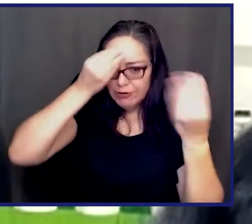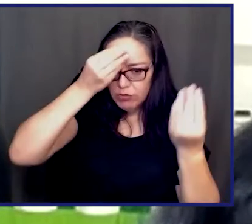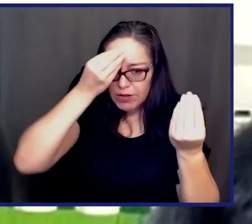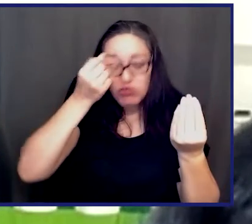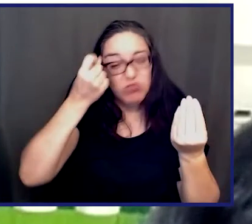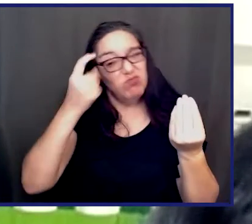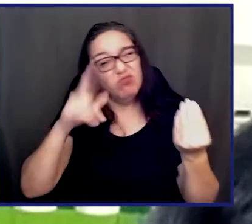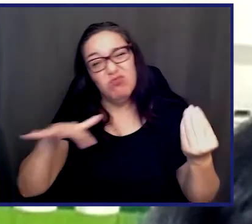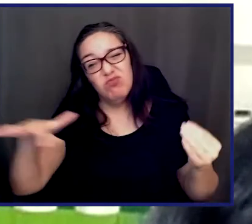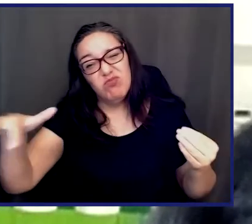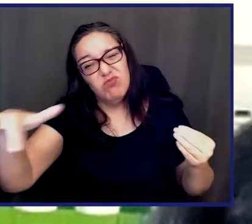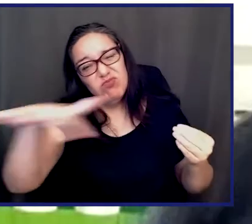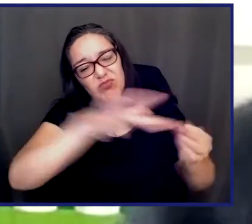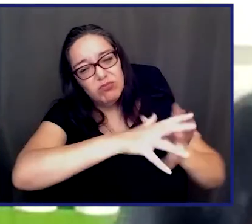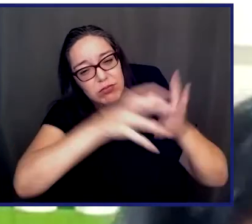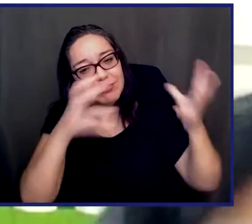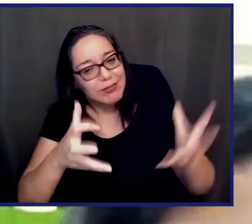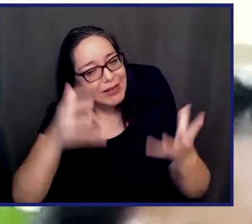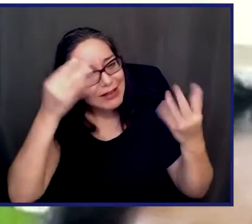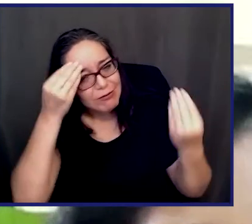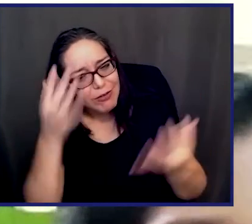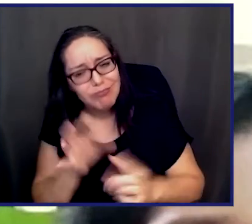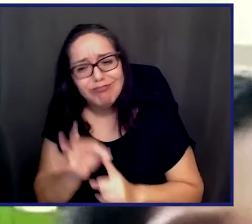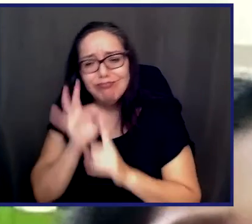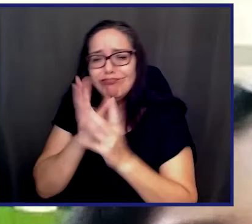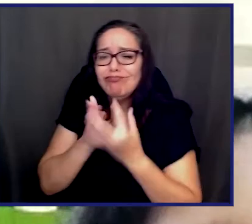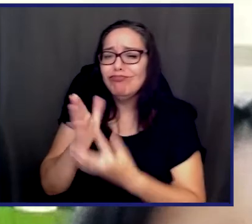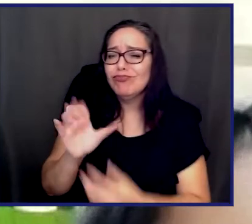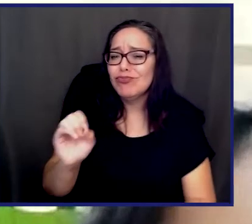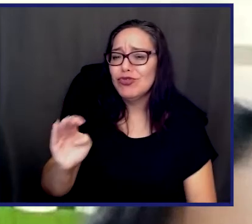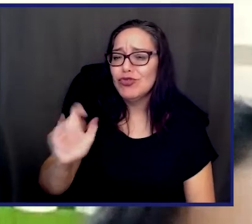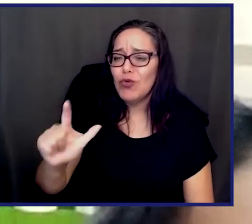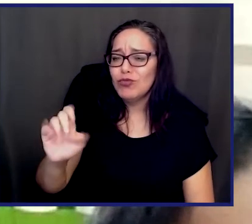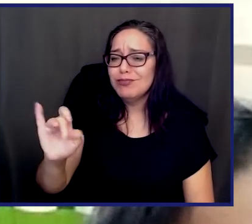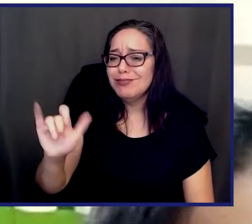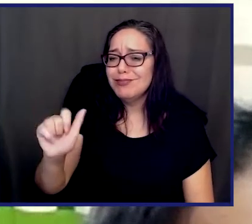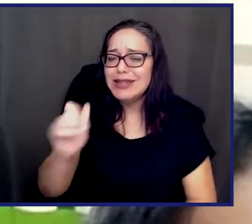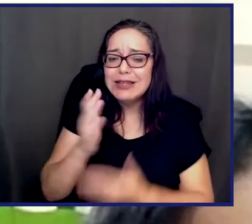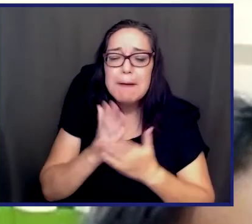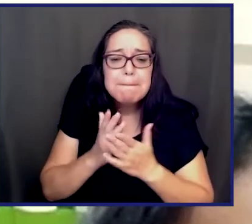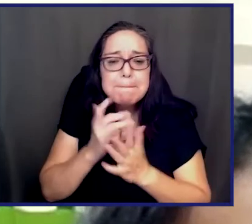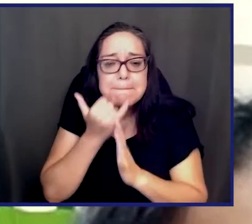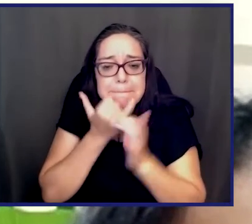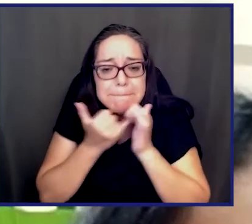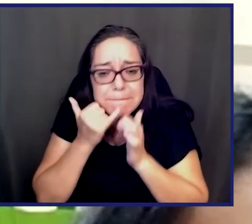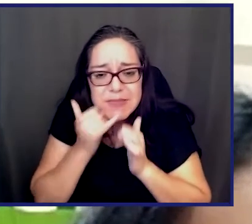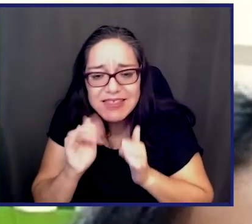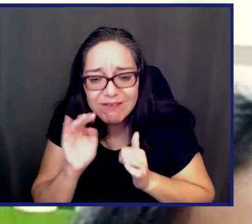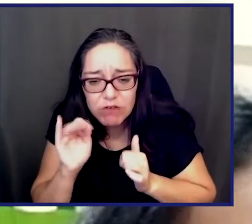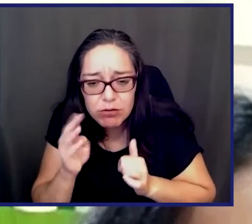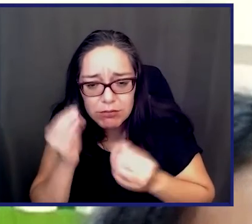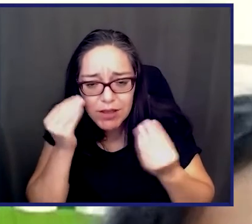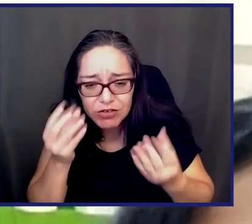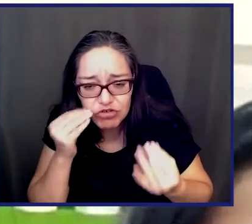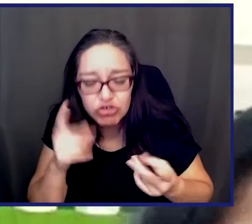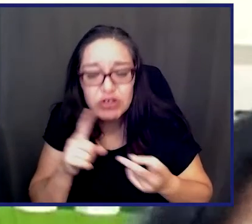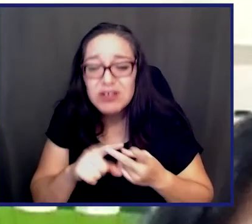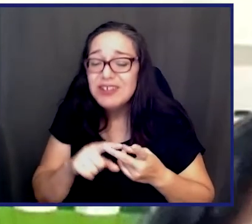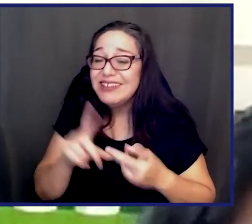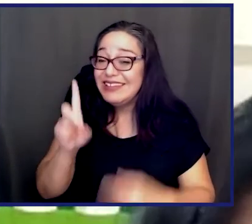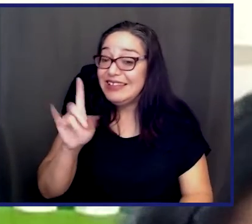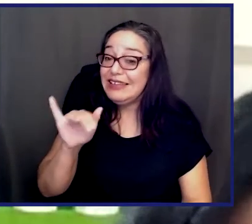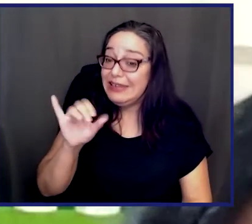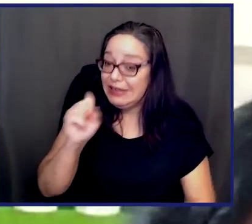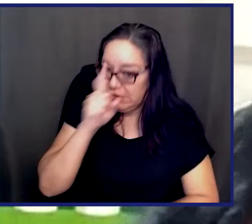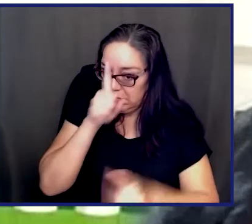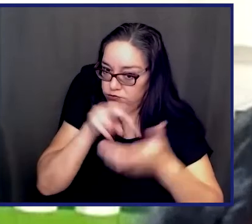there's a lot of information out there, but especially on social media, and there's misinformation, there is disinformation. So the importance